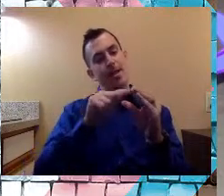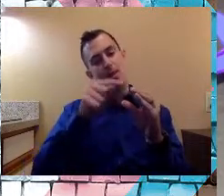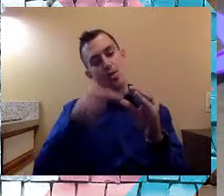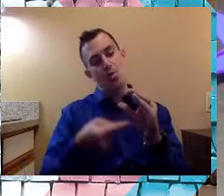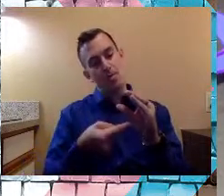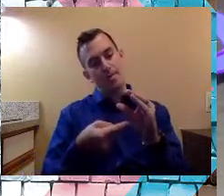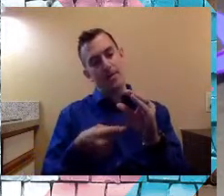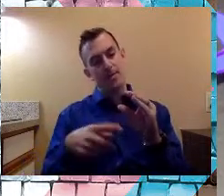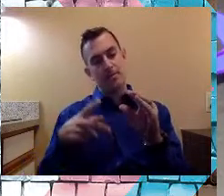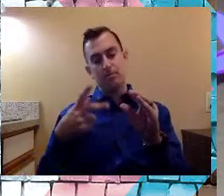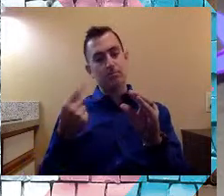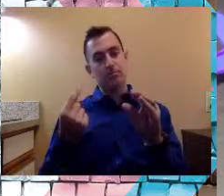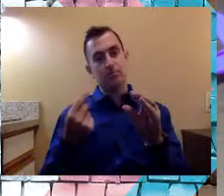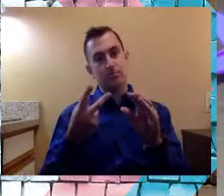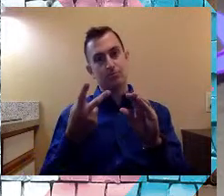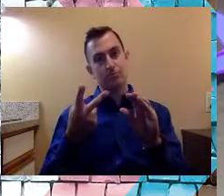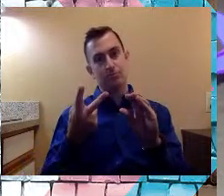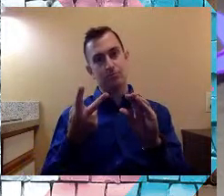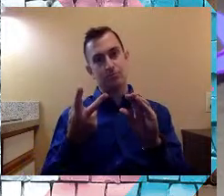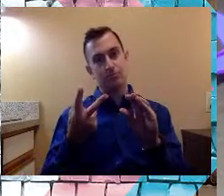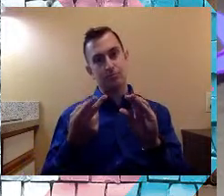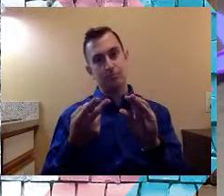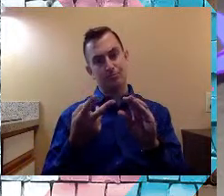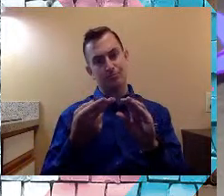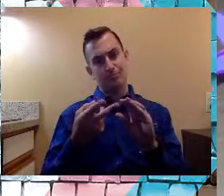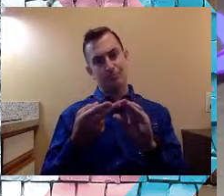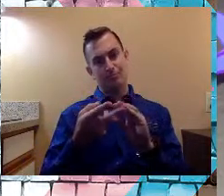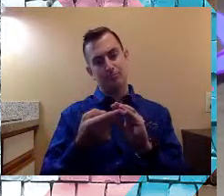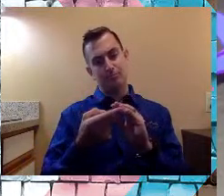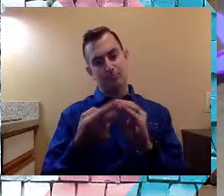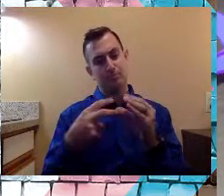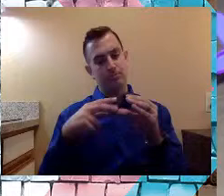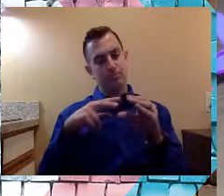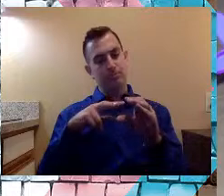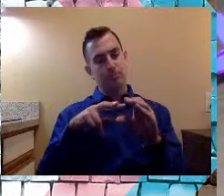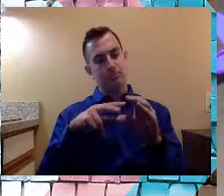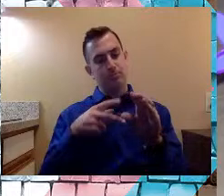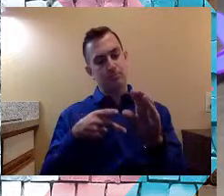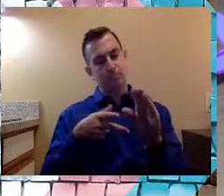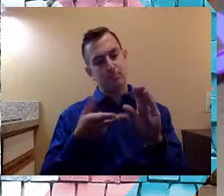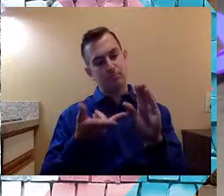scissors and cut through the loops.